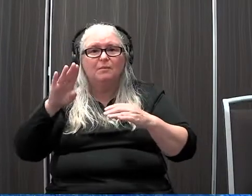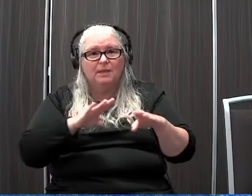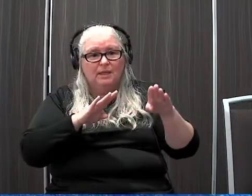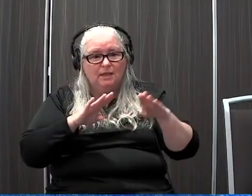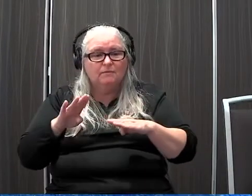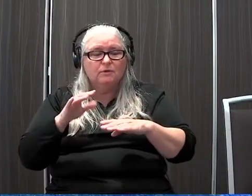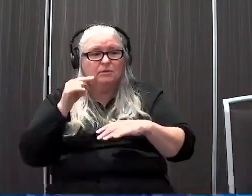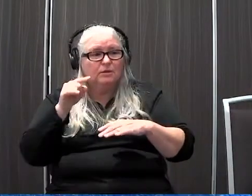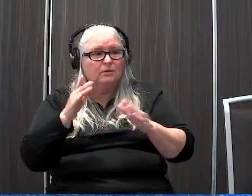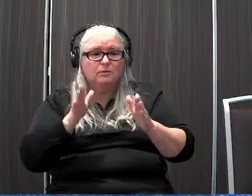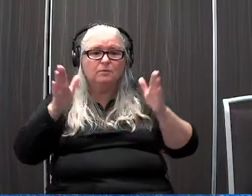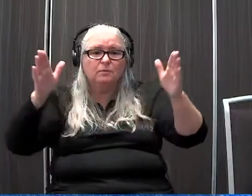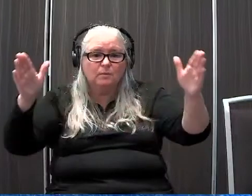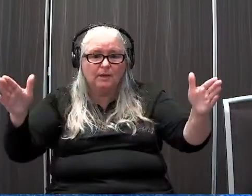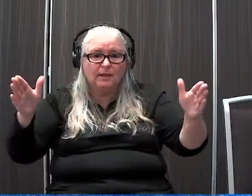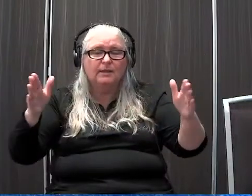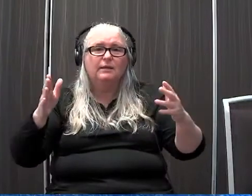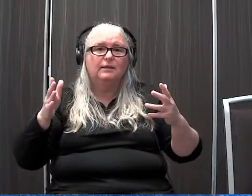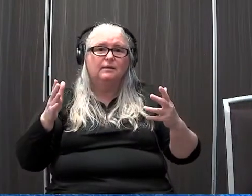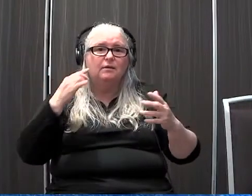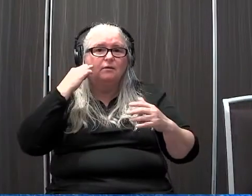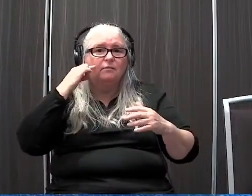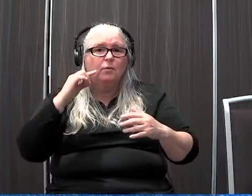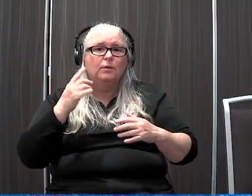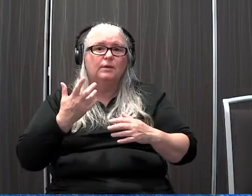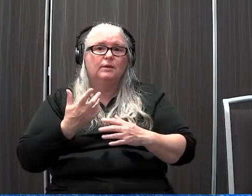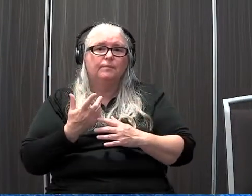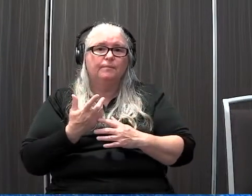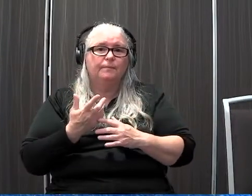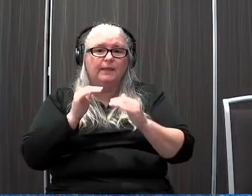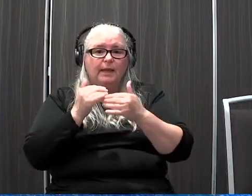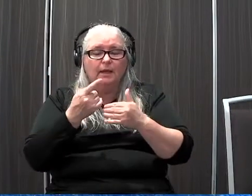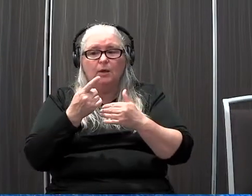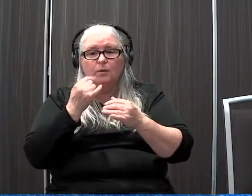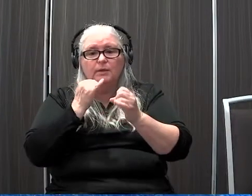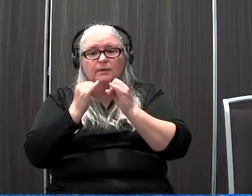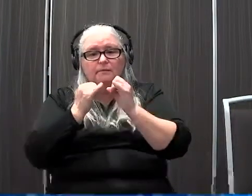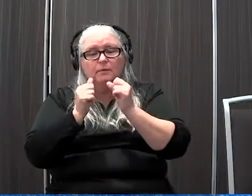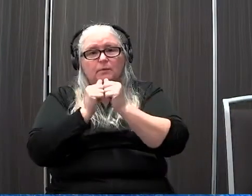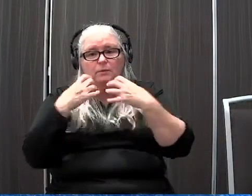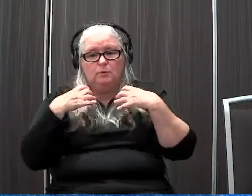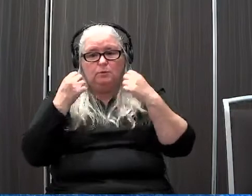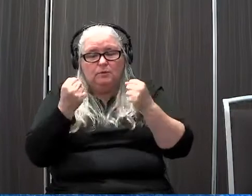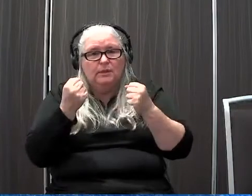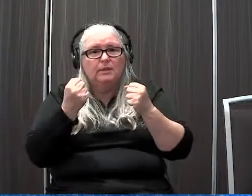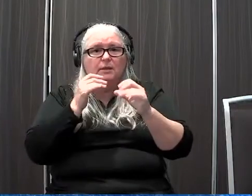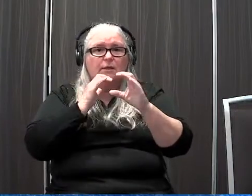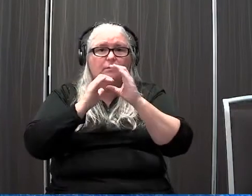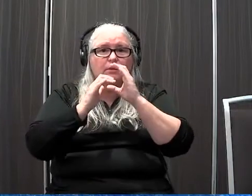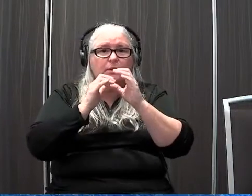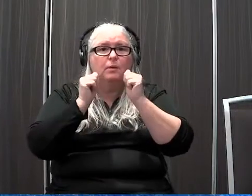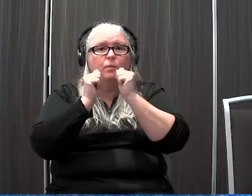really wide range of outcomes for how individuals with charge communicate, ranging from fluent